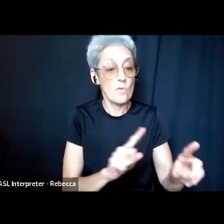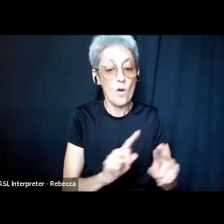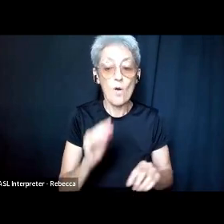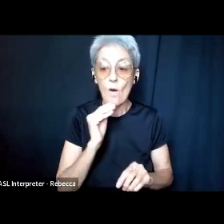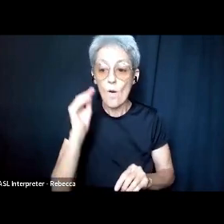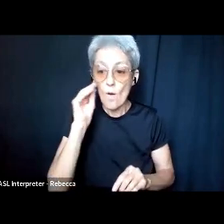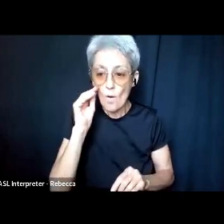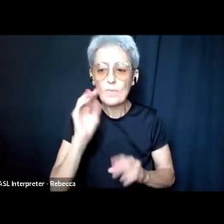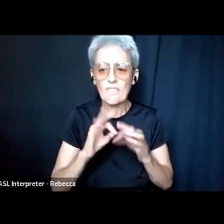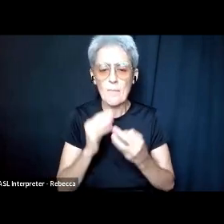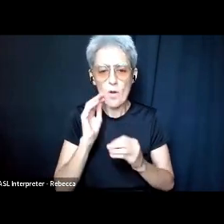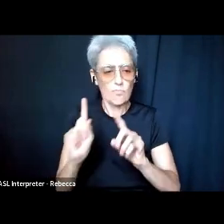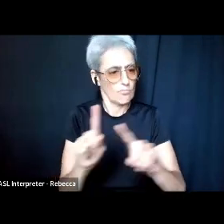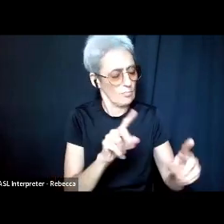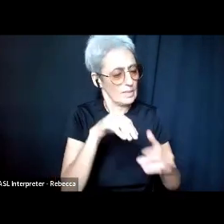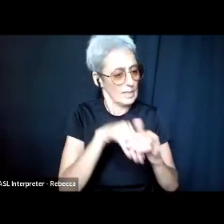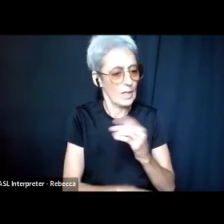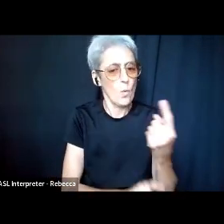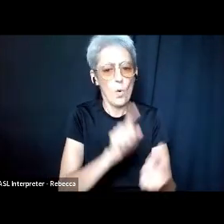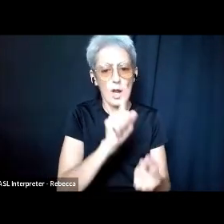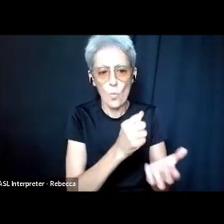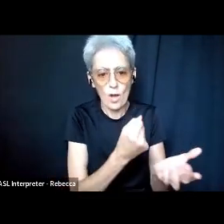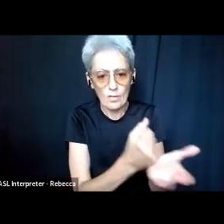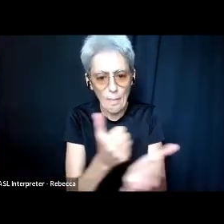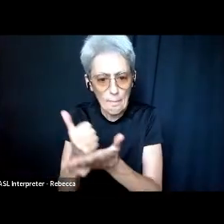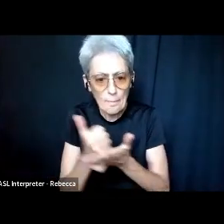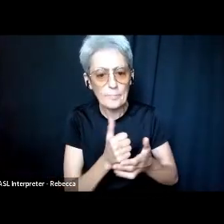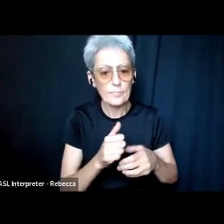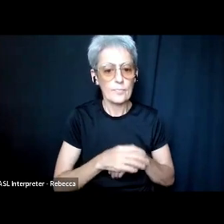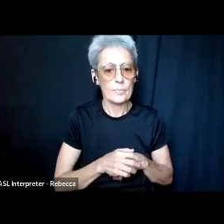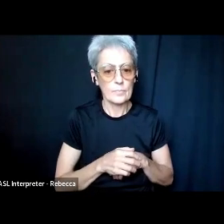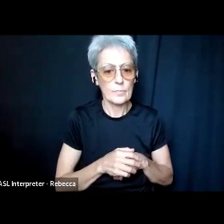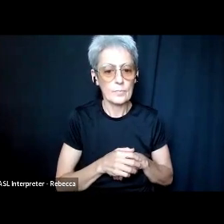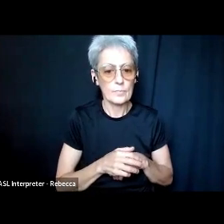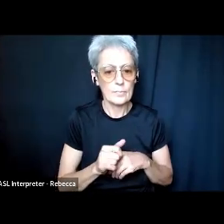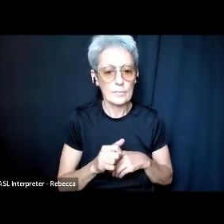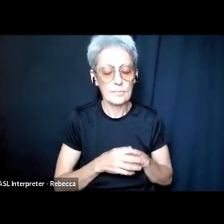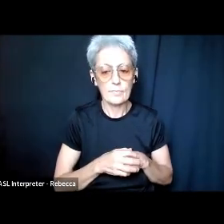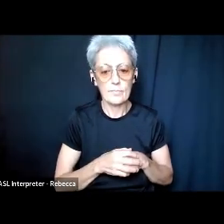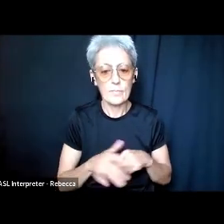we also have opportunities for people who include employment and volunteerism.